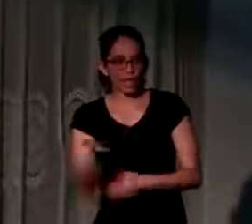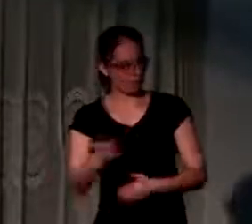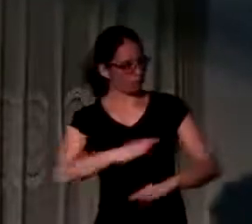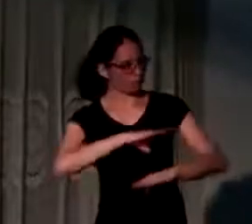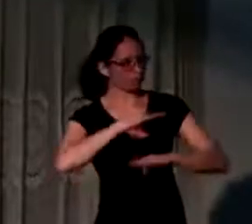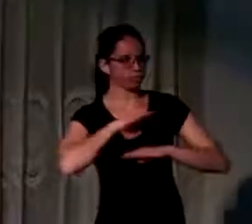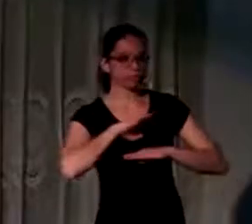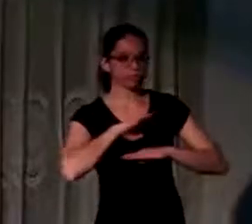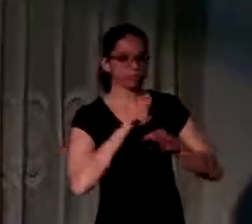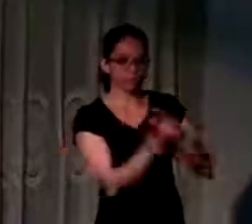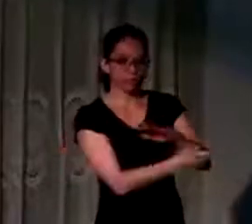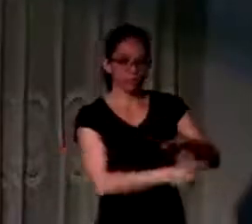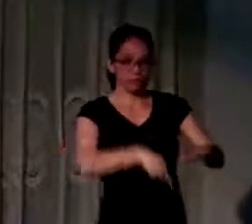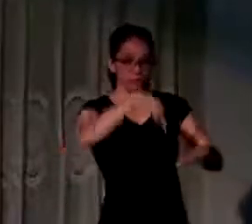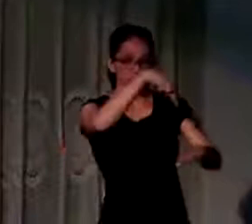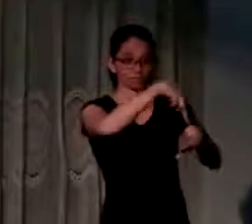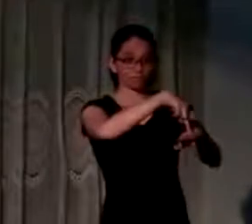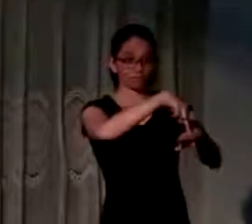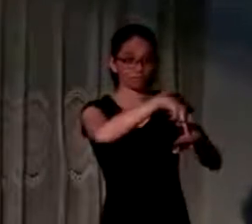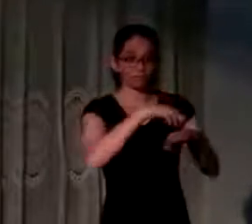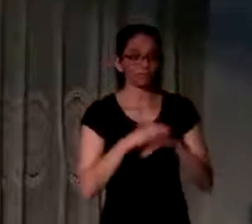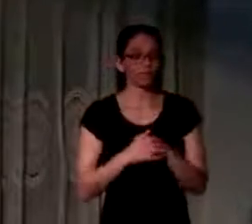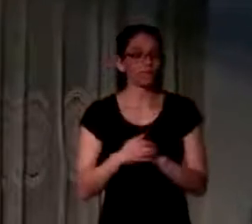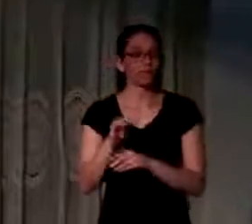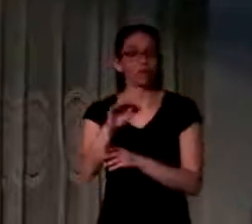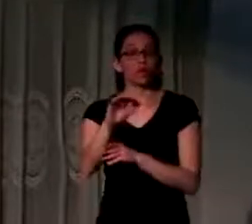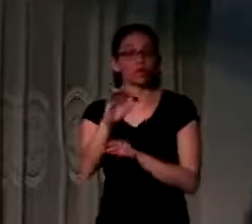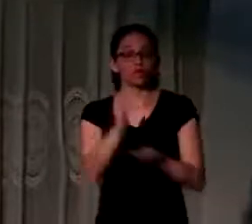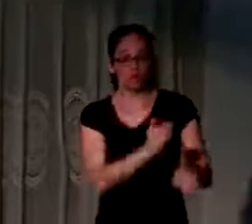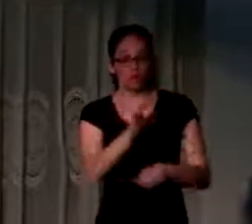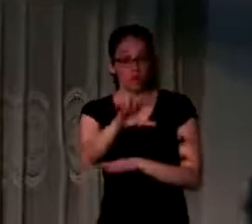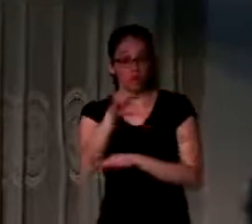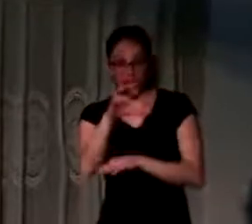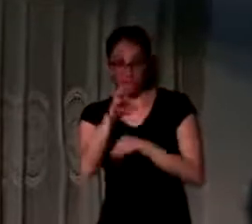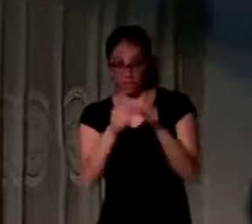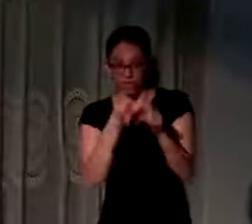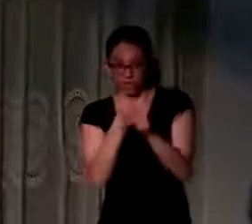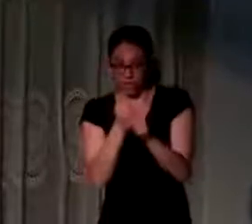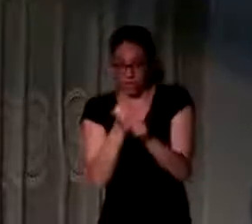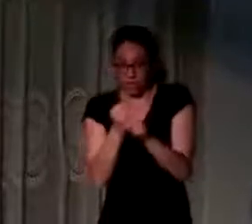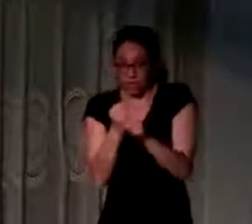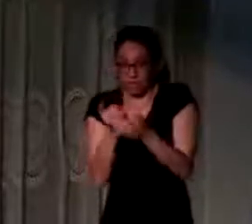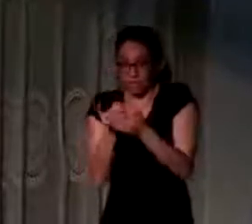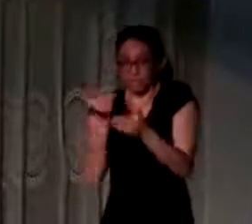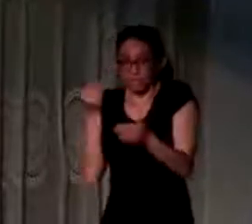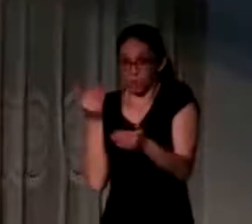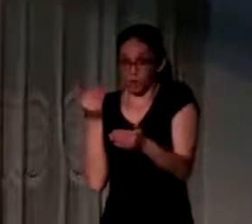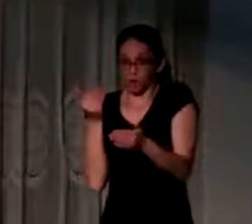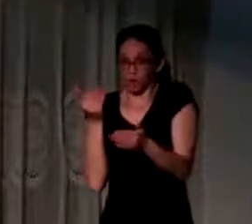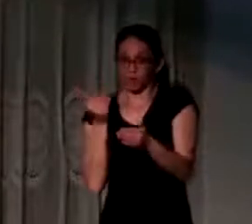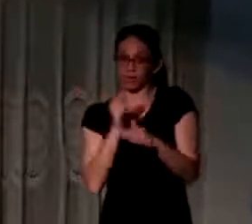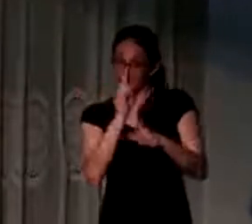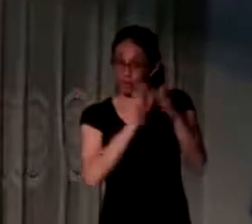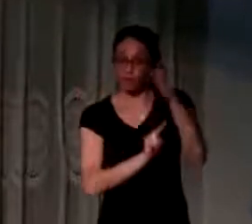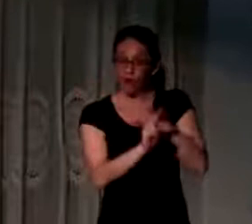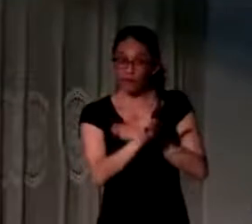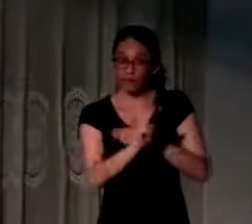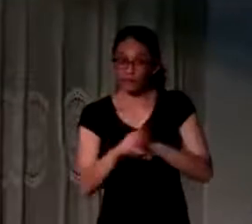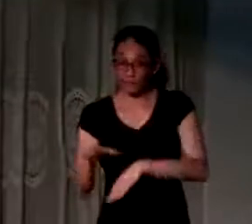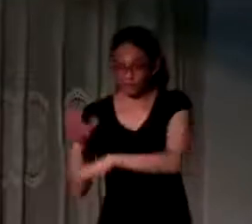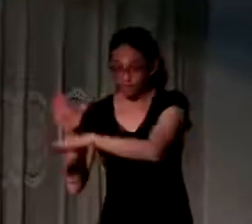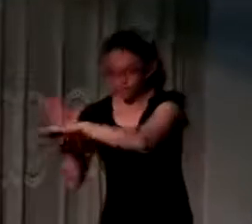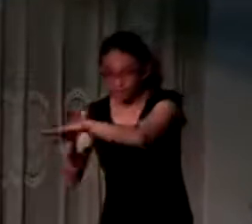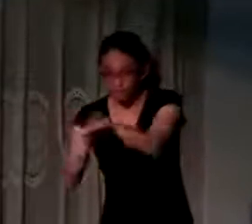500 years earlier, it's prophesied and warned to those who rejected him, to those